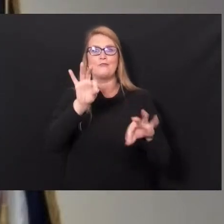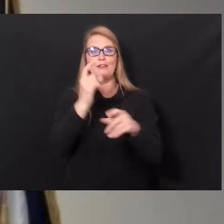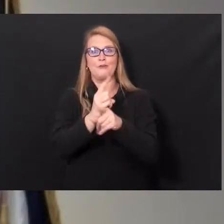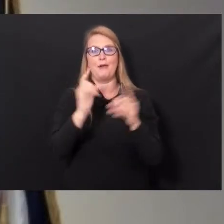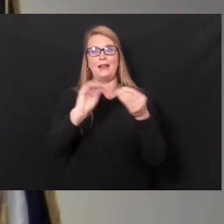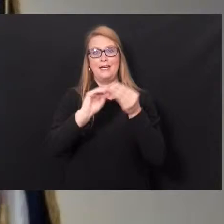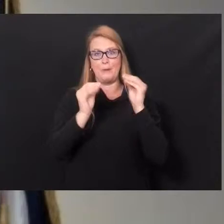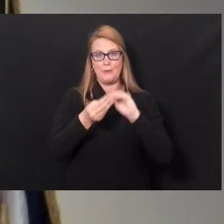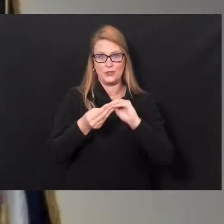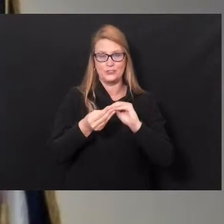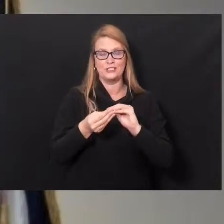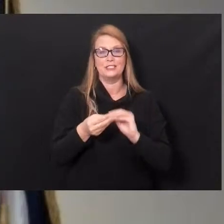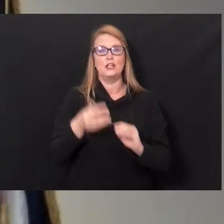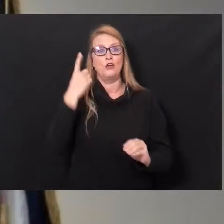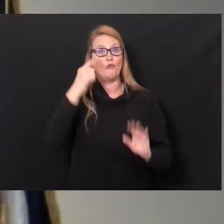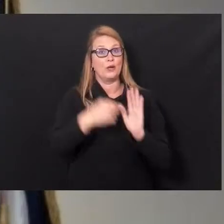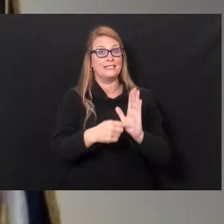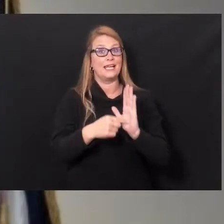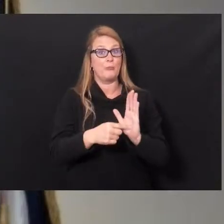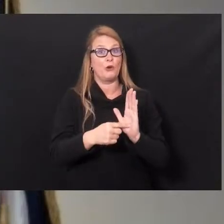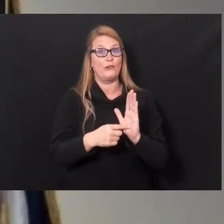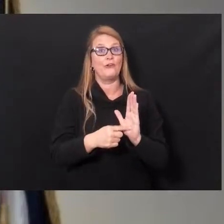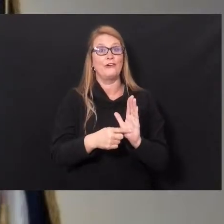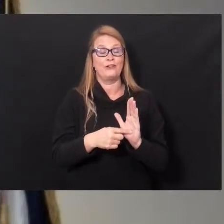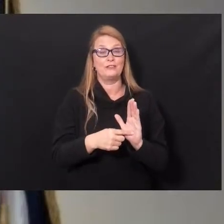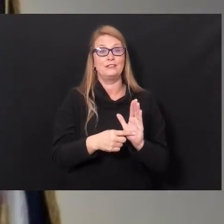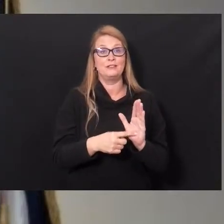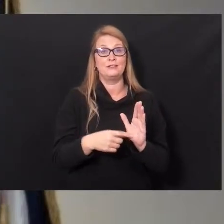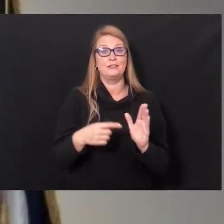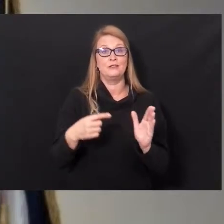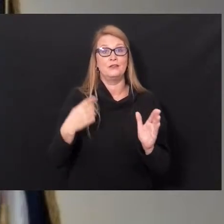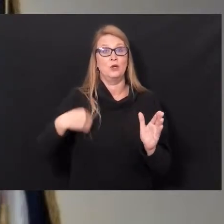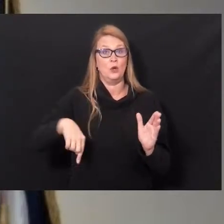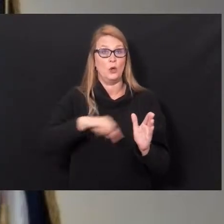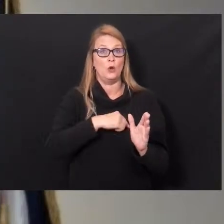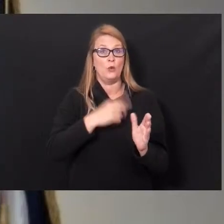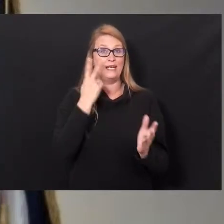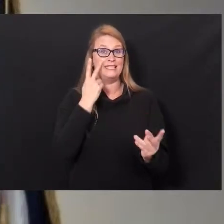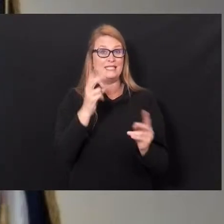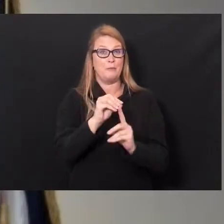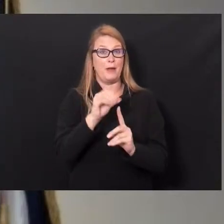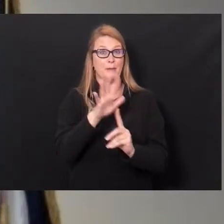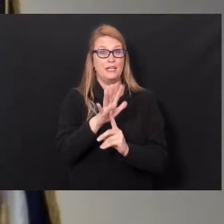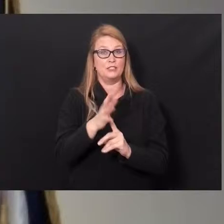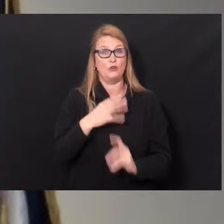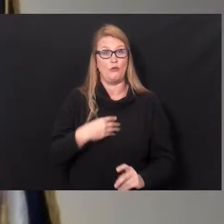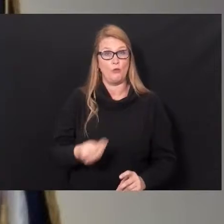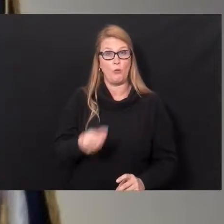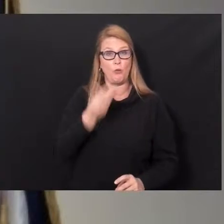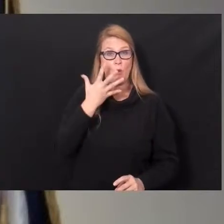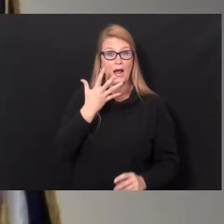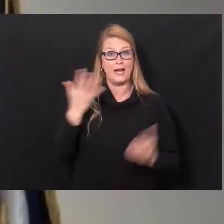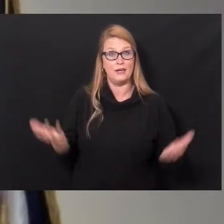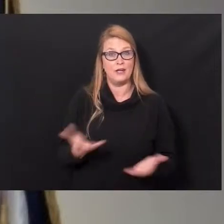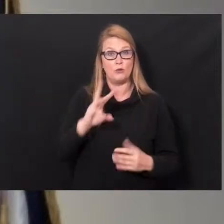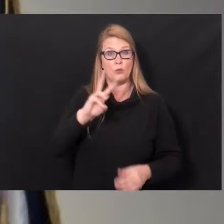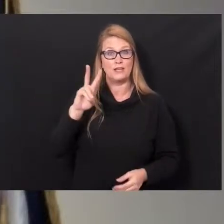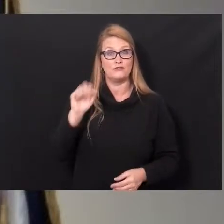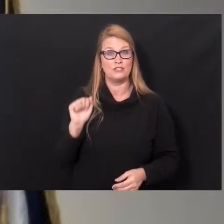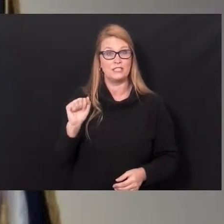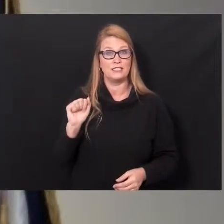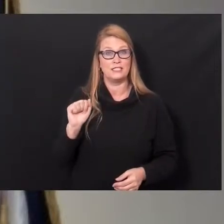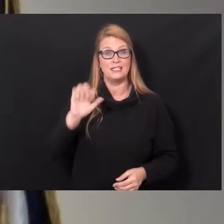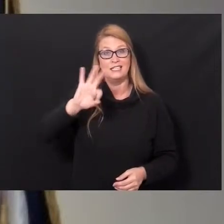So, and for example, we show a population, the white population in West Virginia, which is